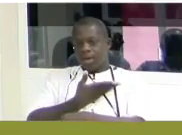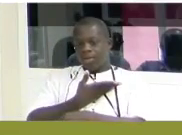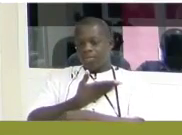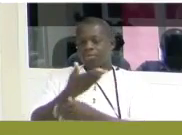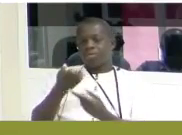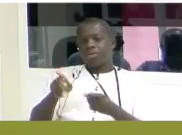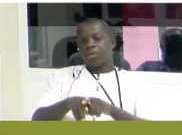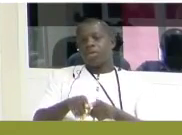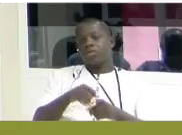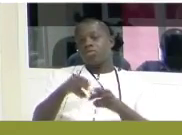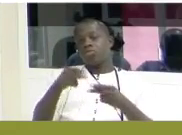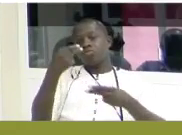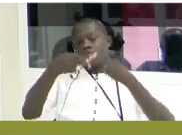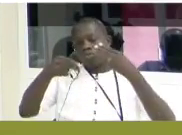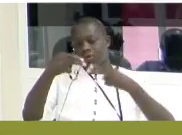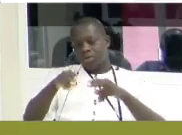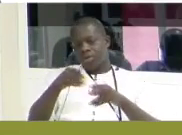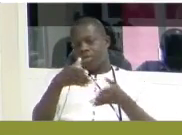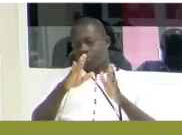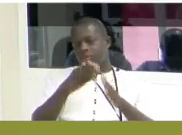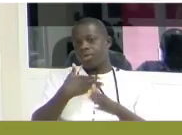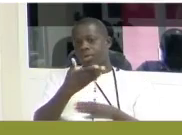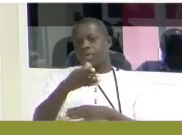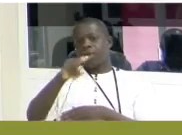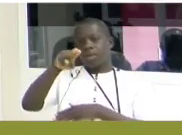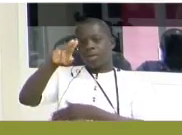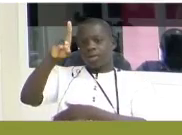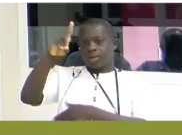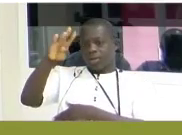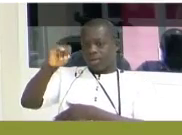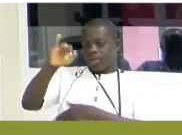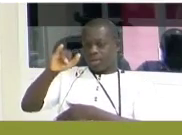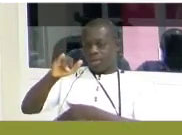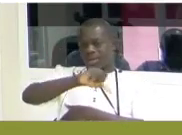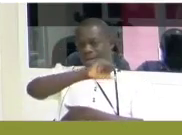of the newsroom. So Ndai and team, we were all there to support.